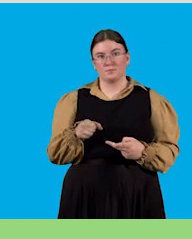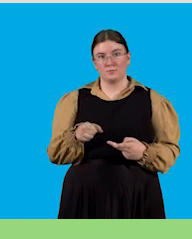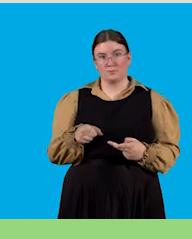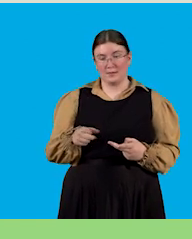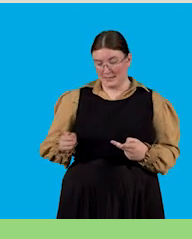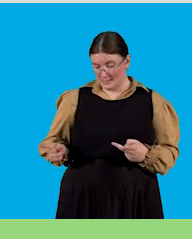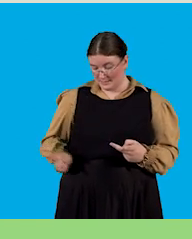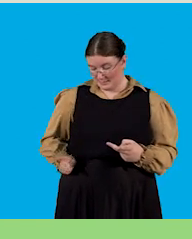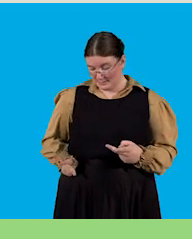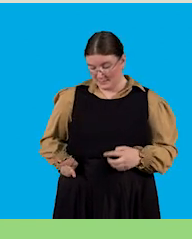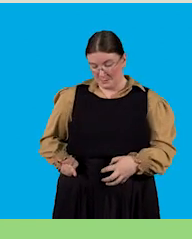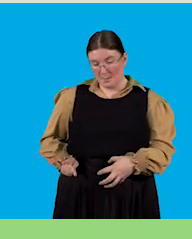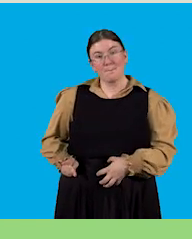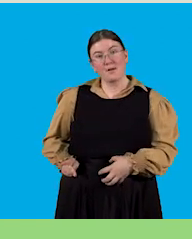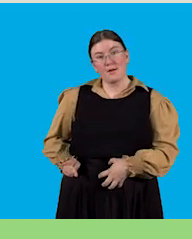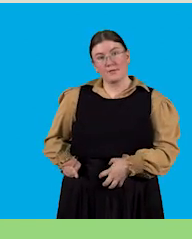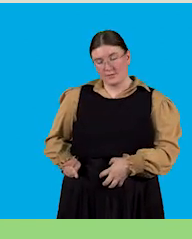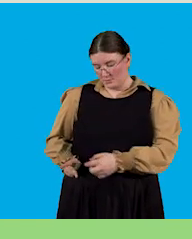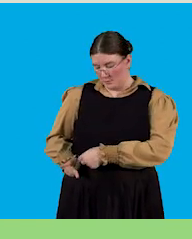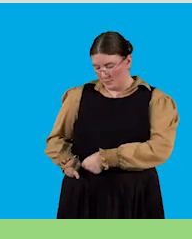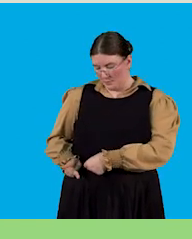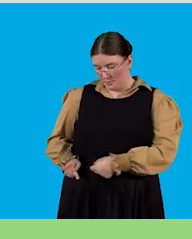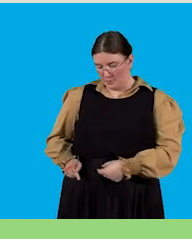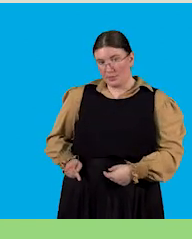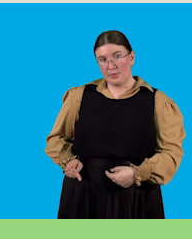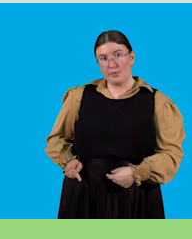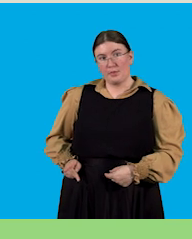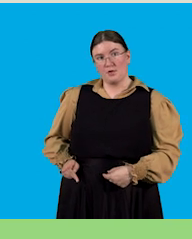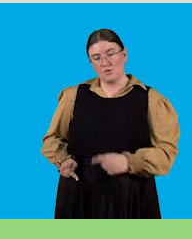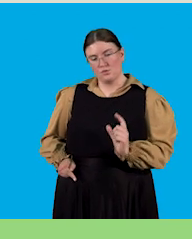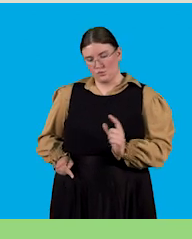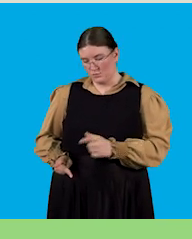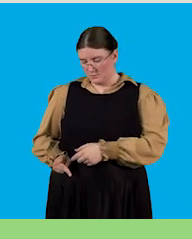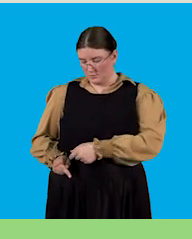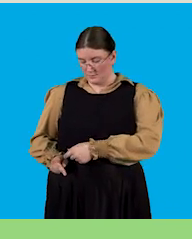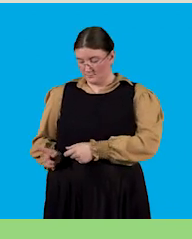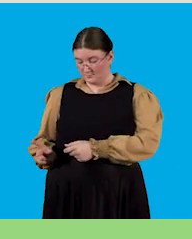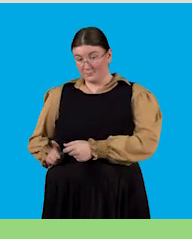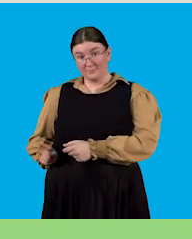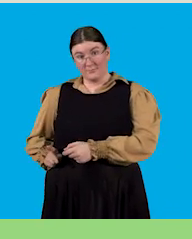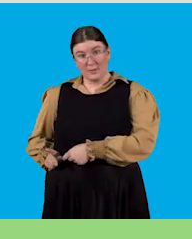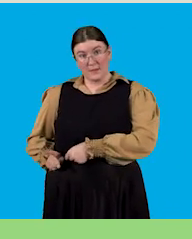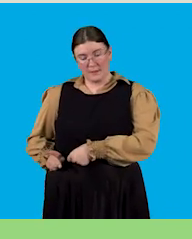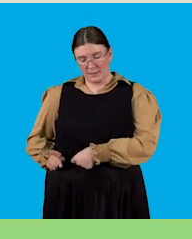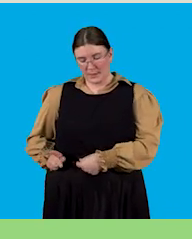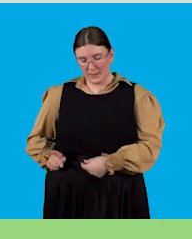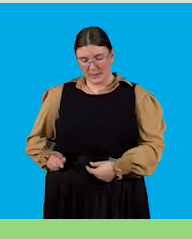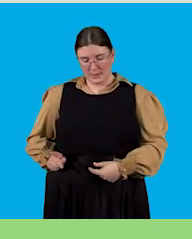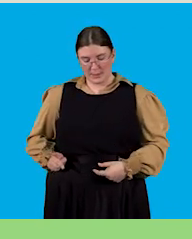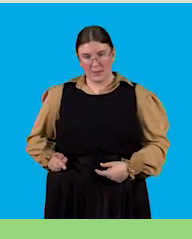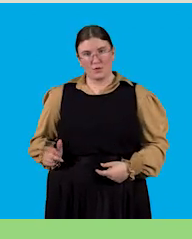the two kidneys and bladder, allowing urine to pass from the kidney to the